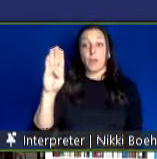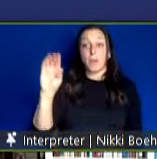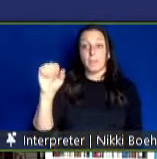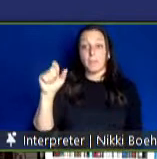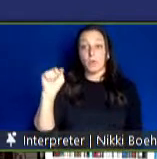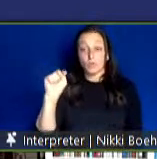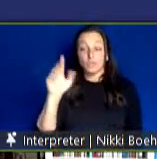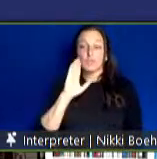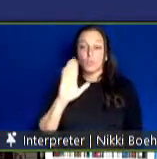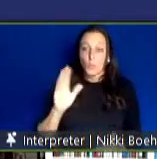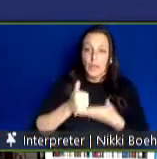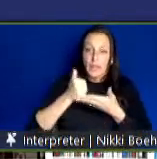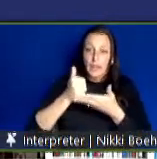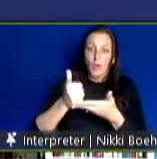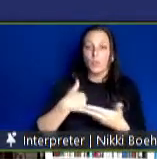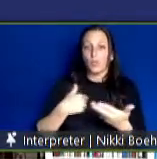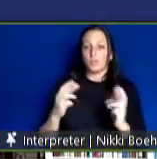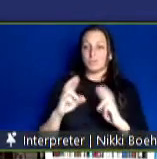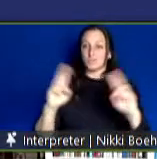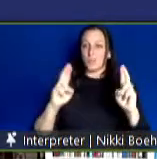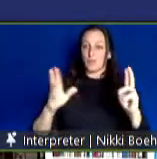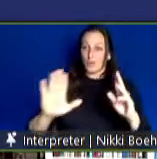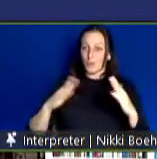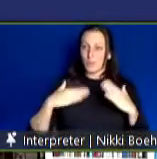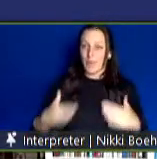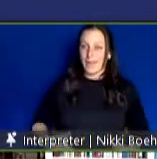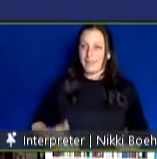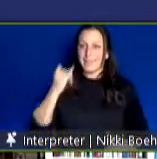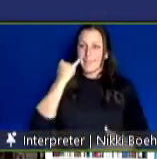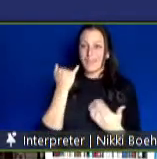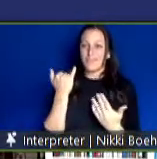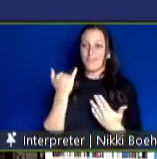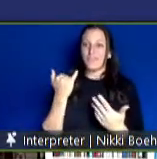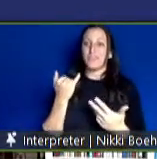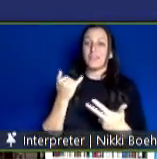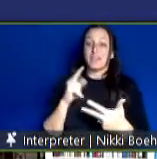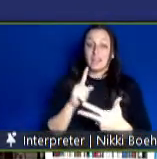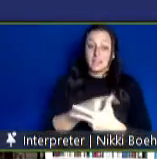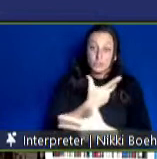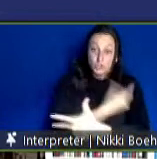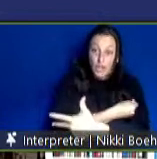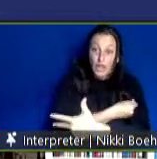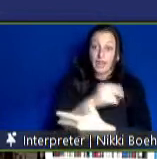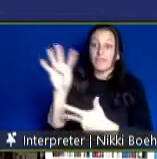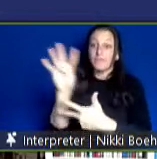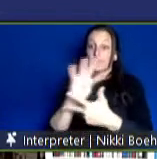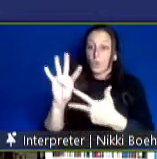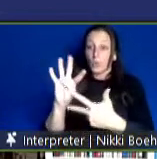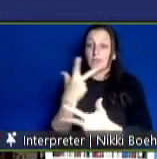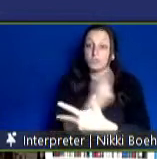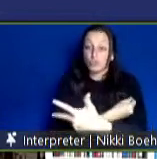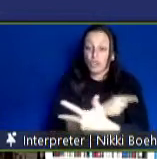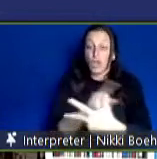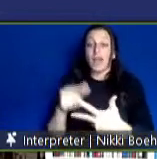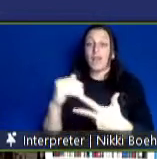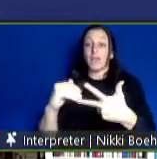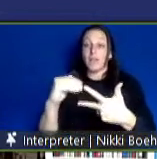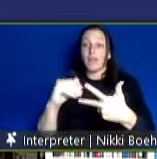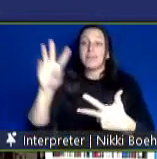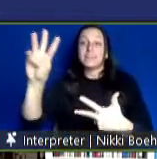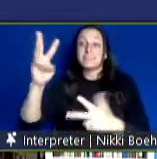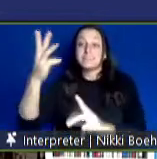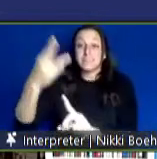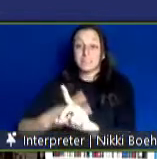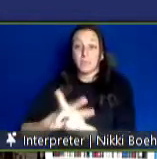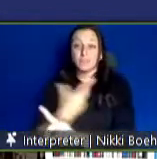and I should say preparing your body for a potential exposure in the future. Think of this almost like getting ready